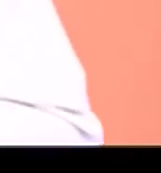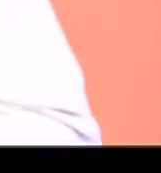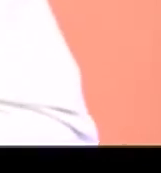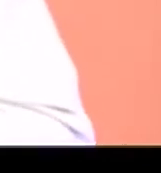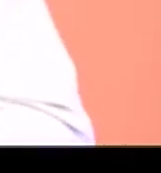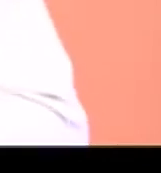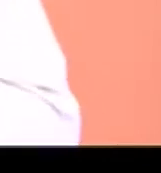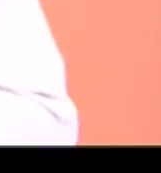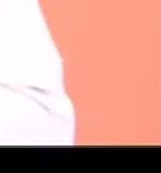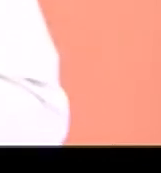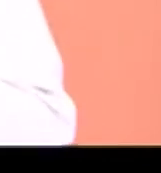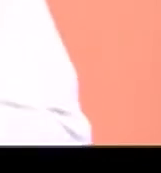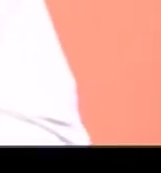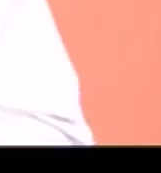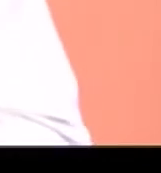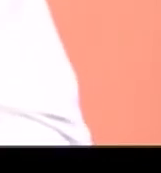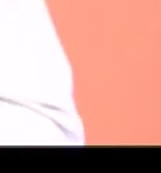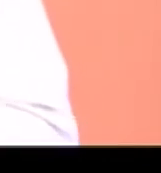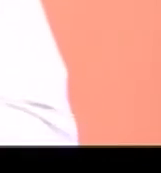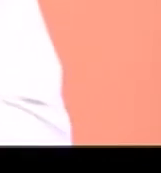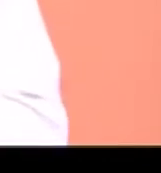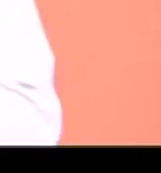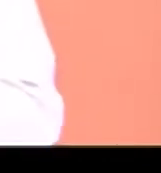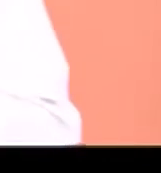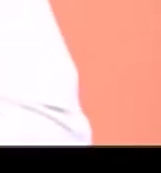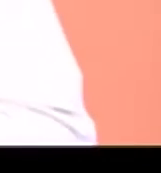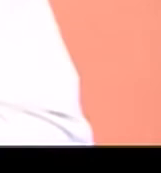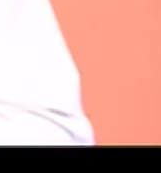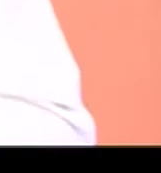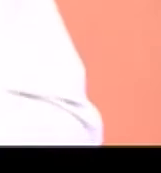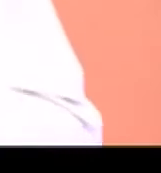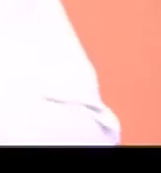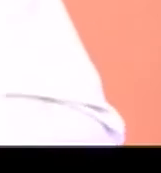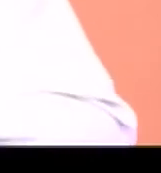are armies out there in form of diseases, in form of insects that are eating